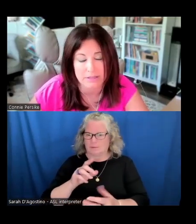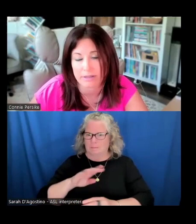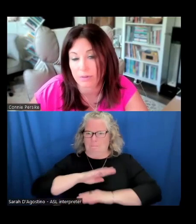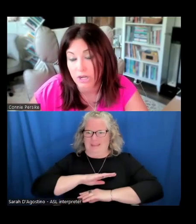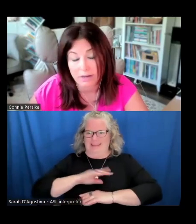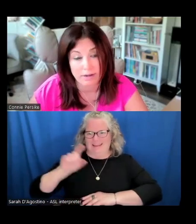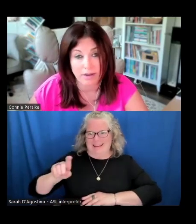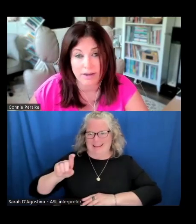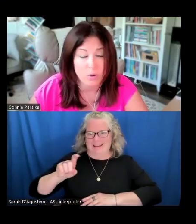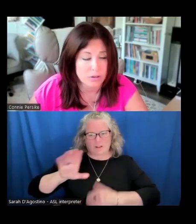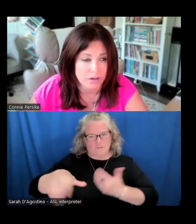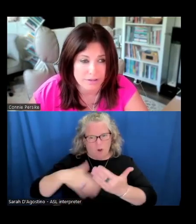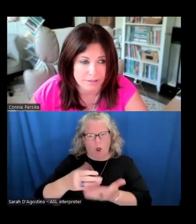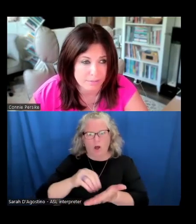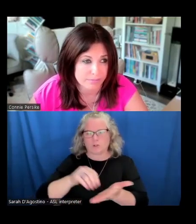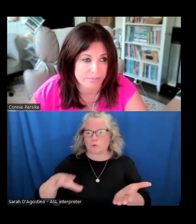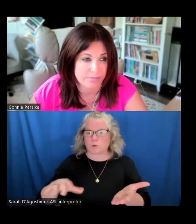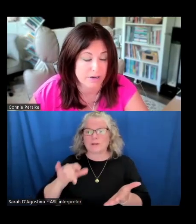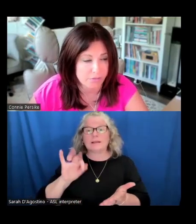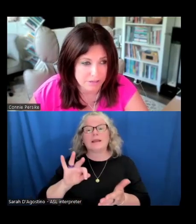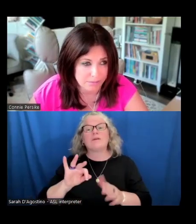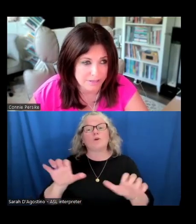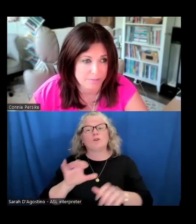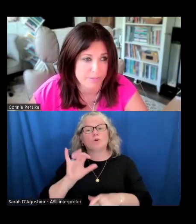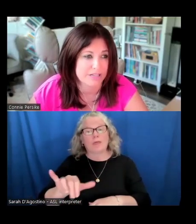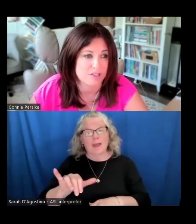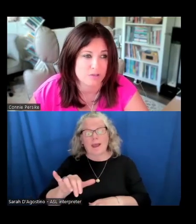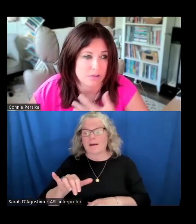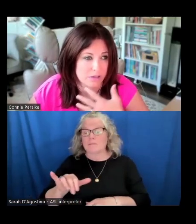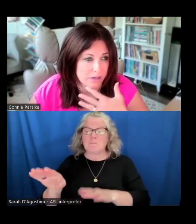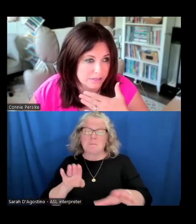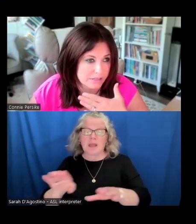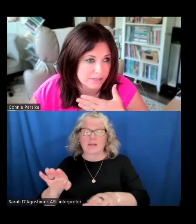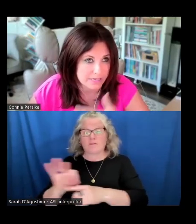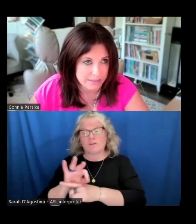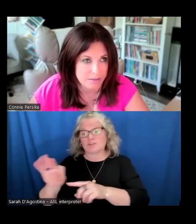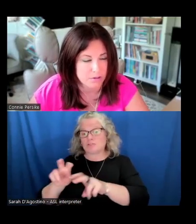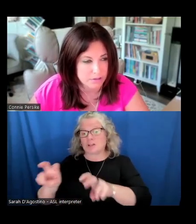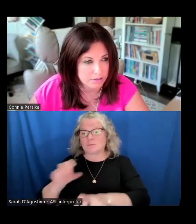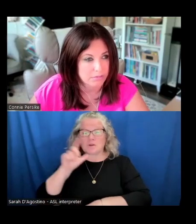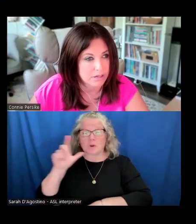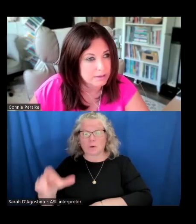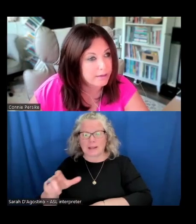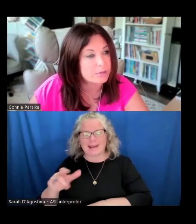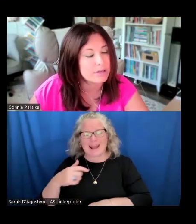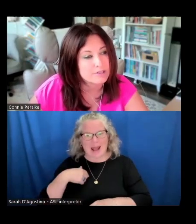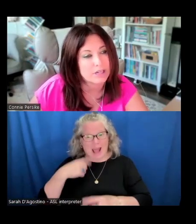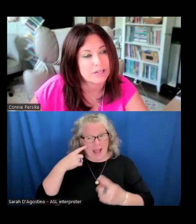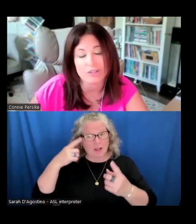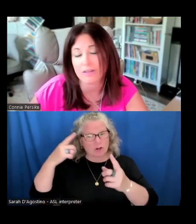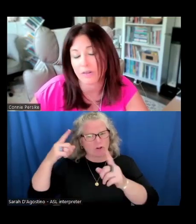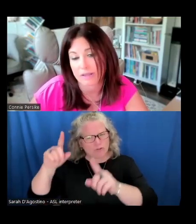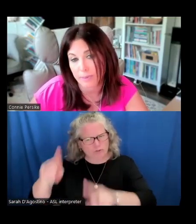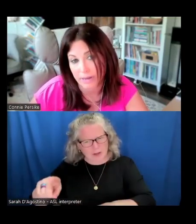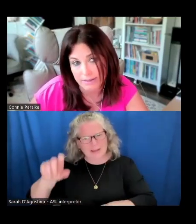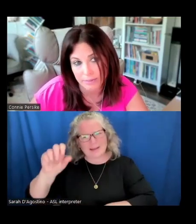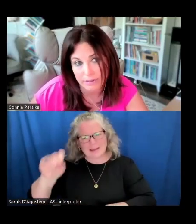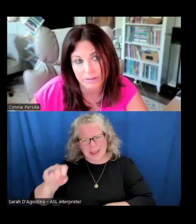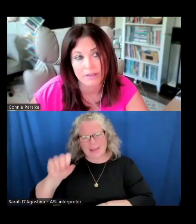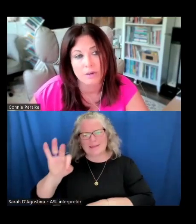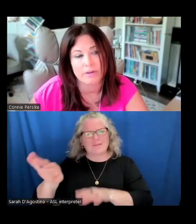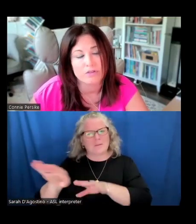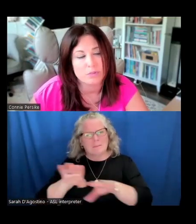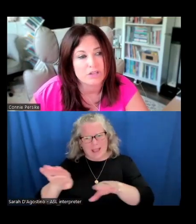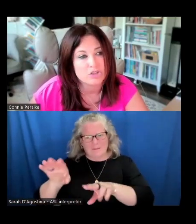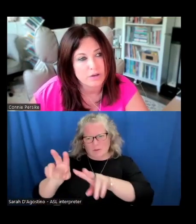behavioral assessment, which I wholeheartedly agree with, but I just don't think at the state that we're in right now in education that that's